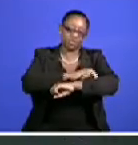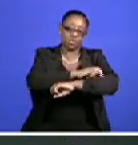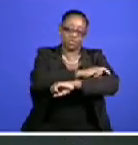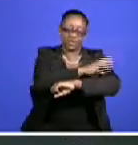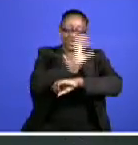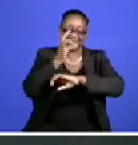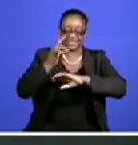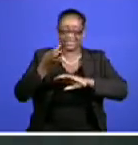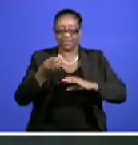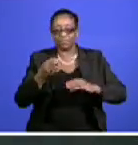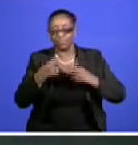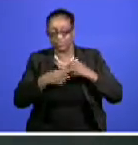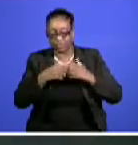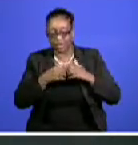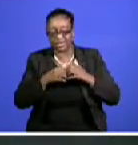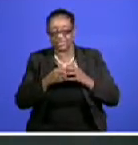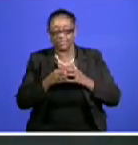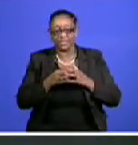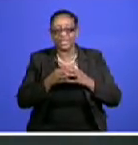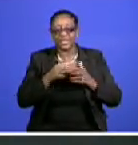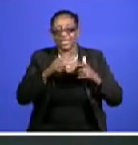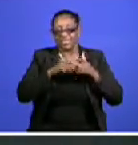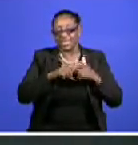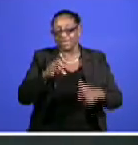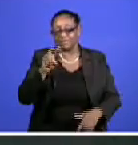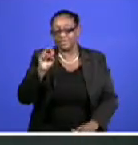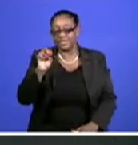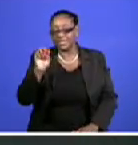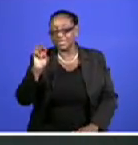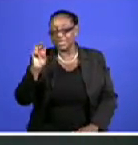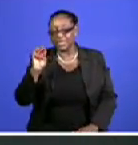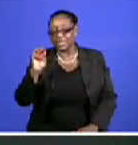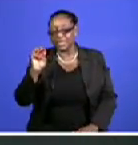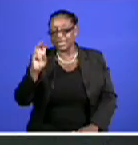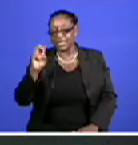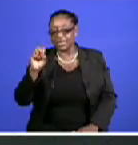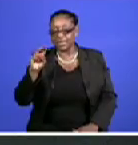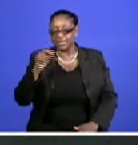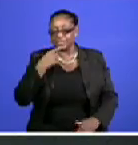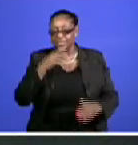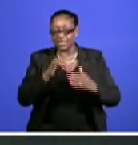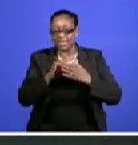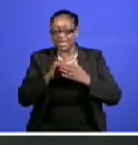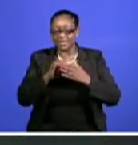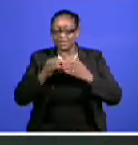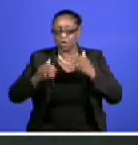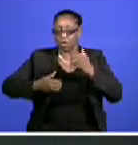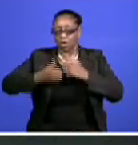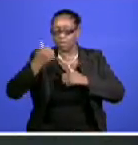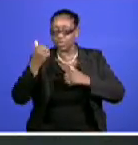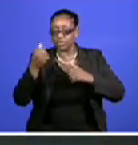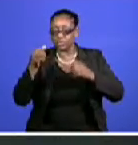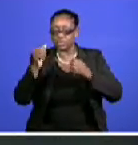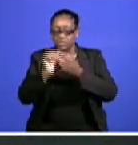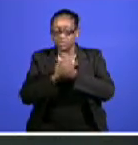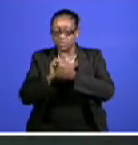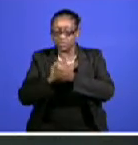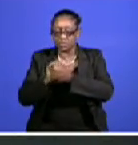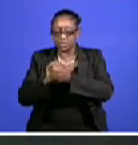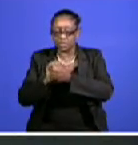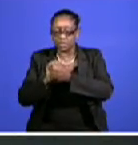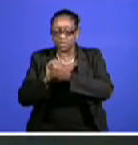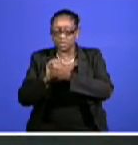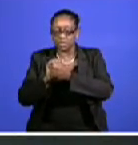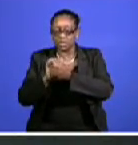Well, the probe into security protocol following a deadly incident at Government House last year is nearing completion. The Minister of National Security gave